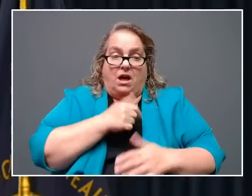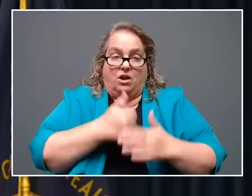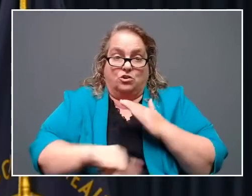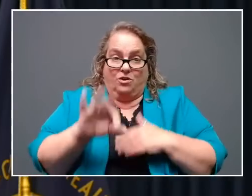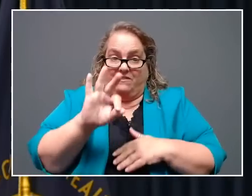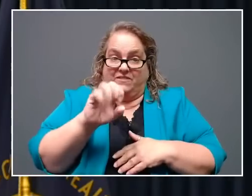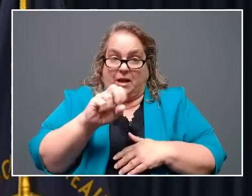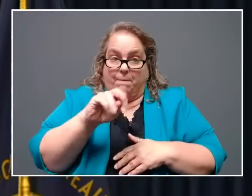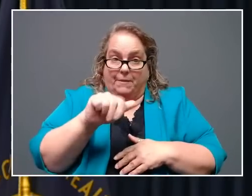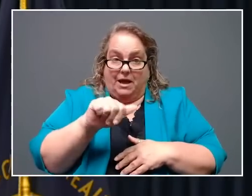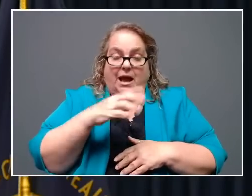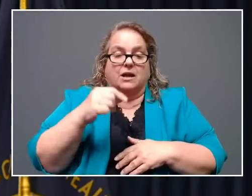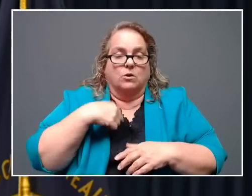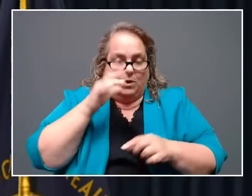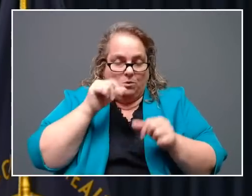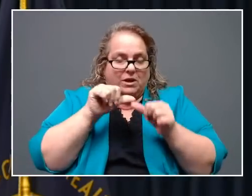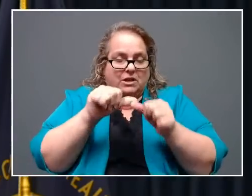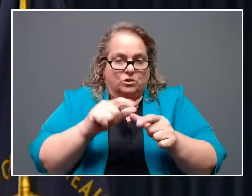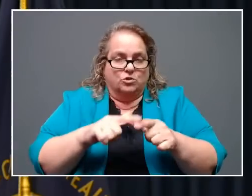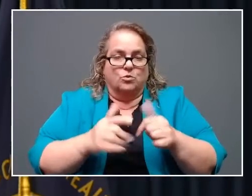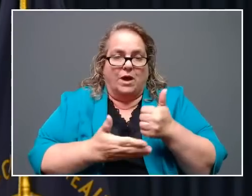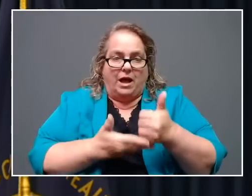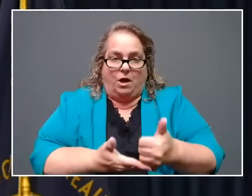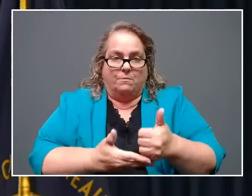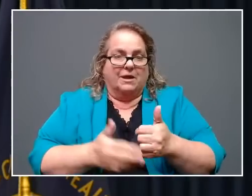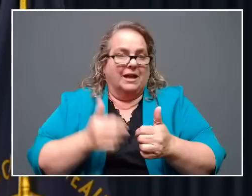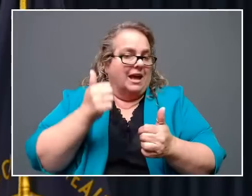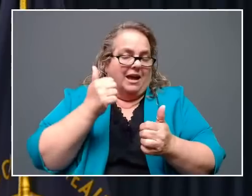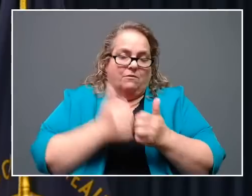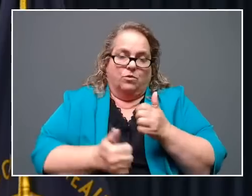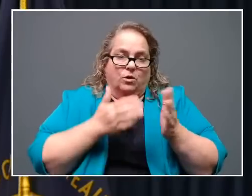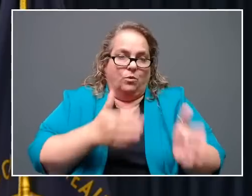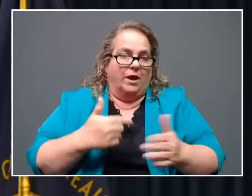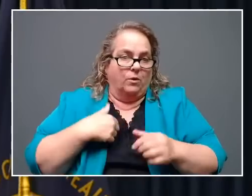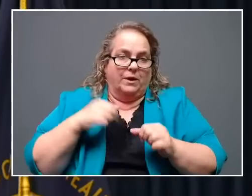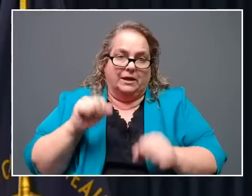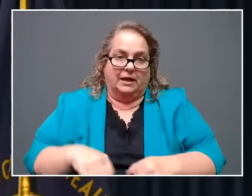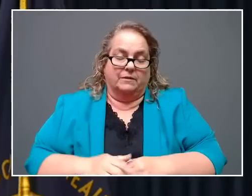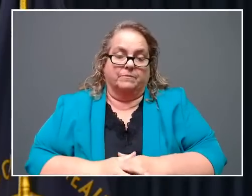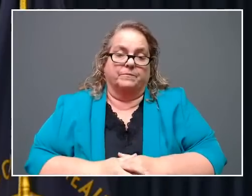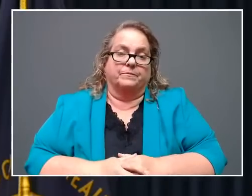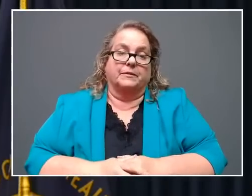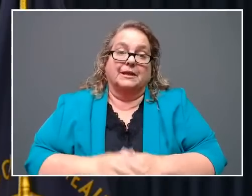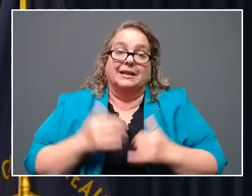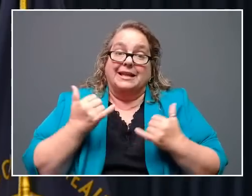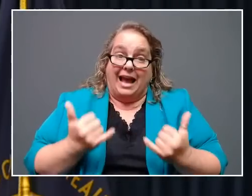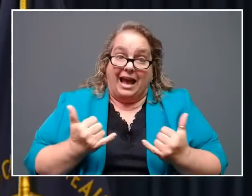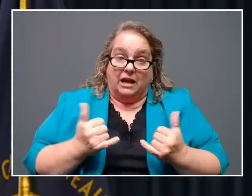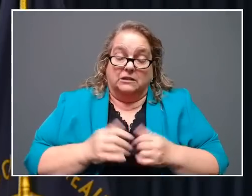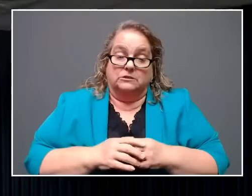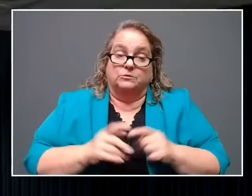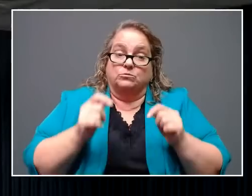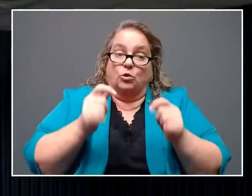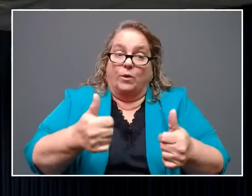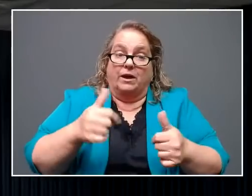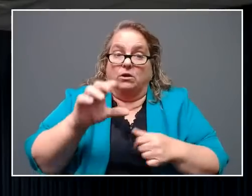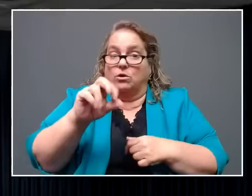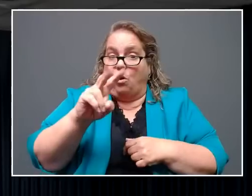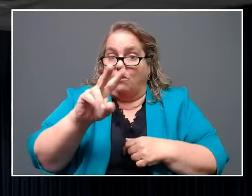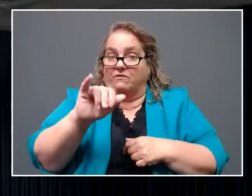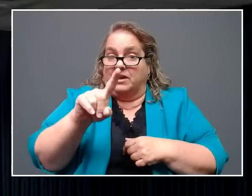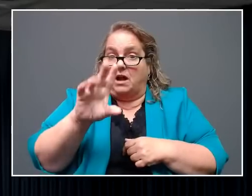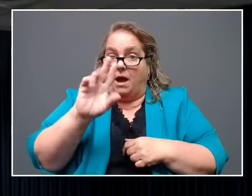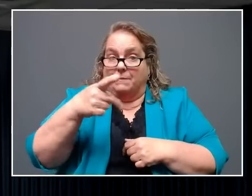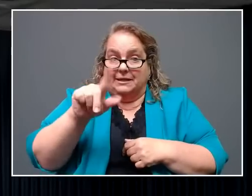to continue to help out in every way we can. Now let's give a quick COVID update. Let's show the